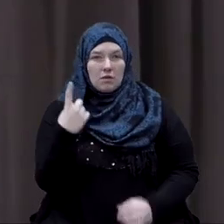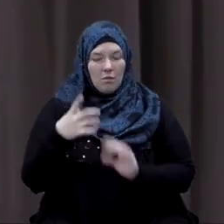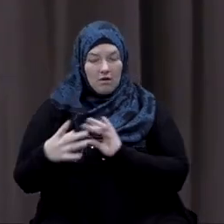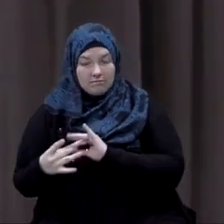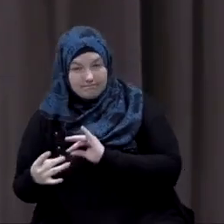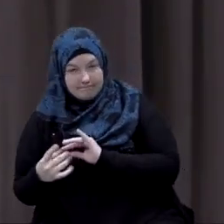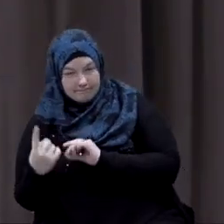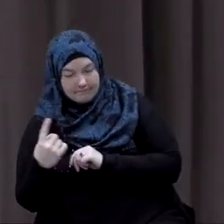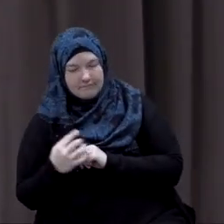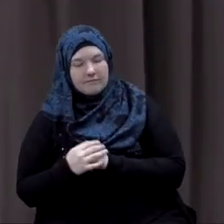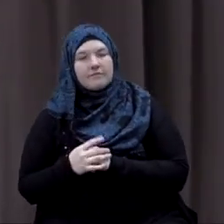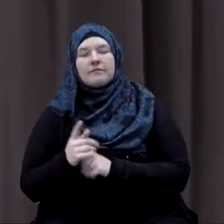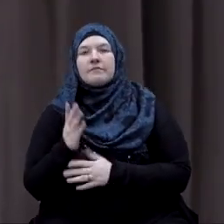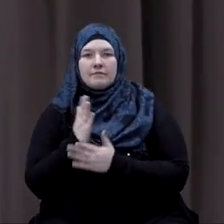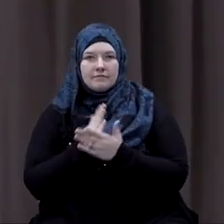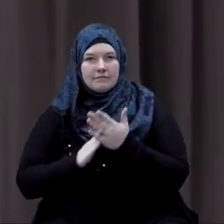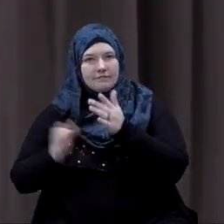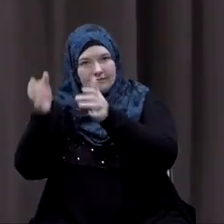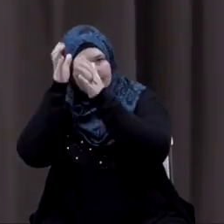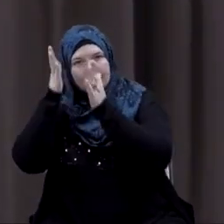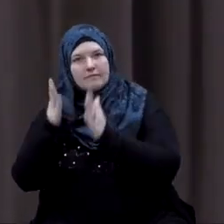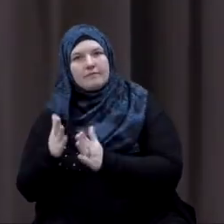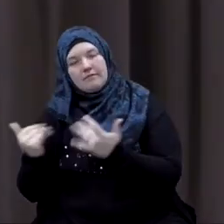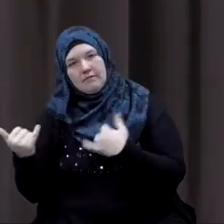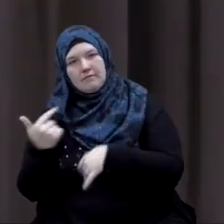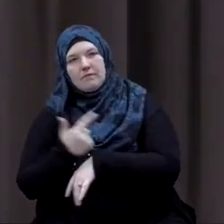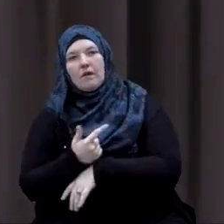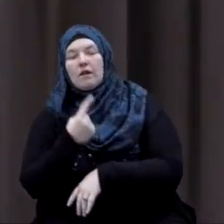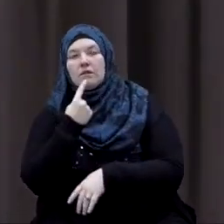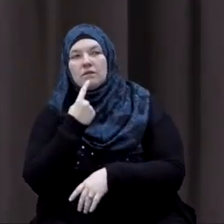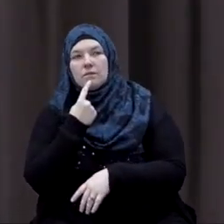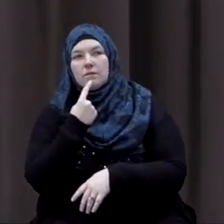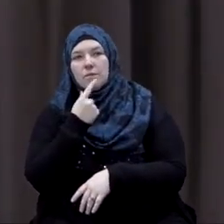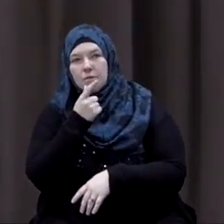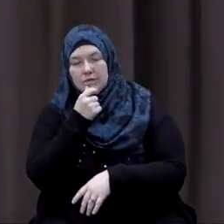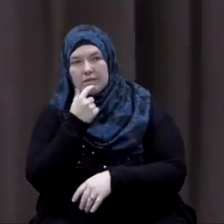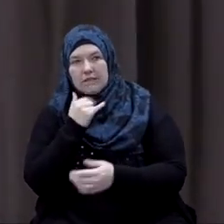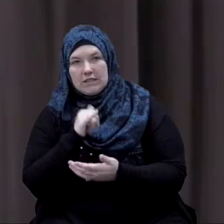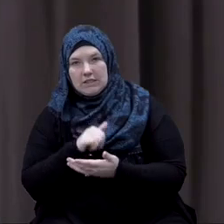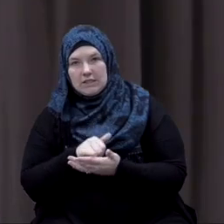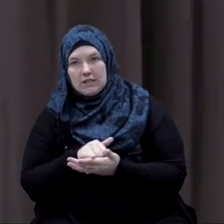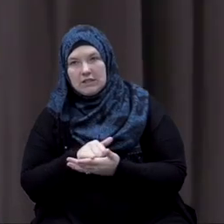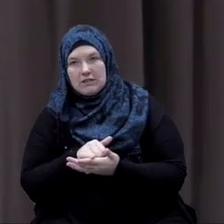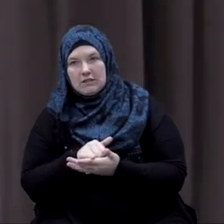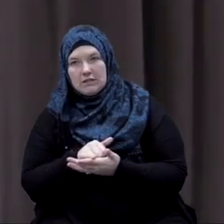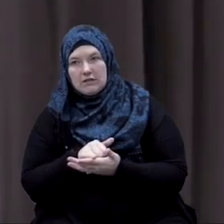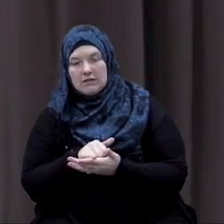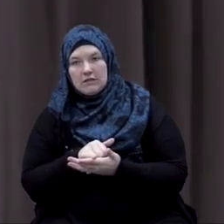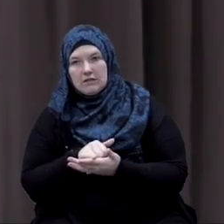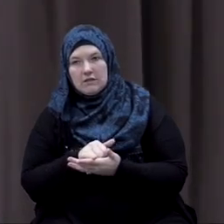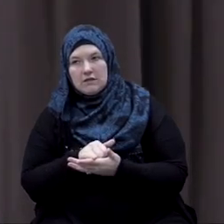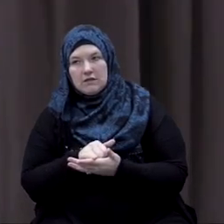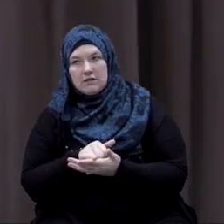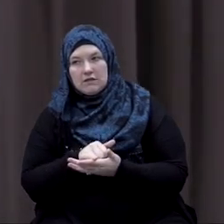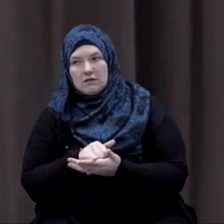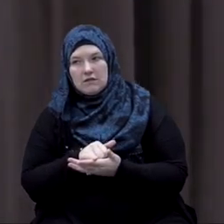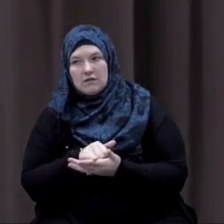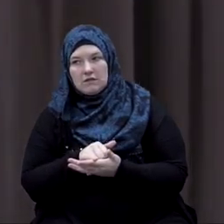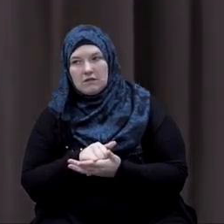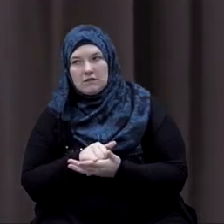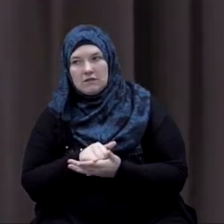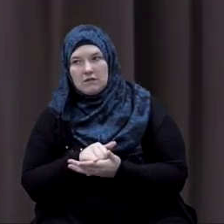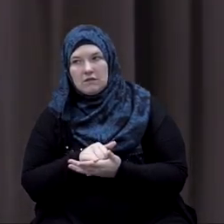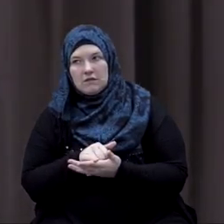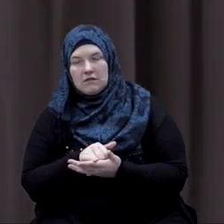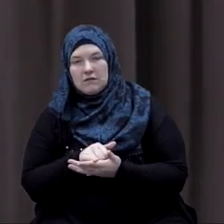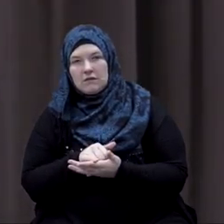note, there are some scholars today, unfortunately, who are saying that demonstrations have nothing to do